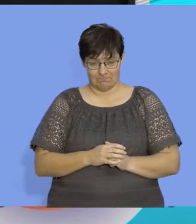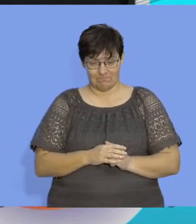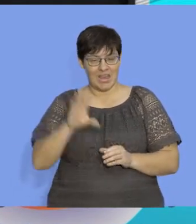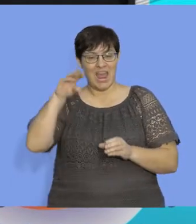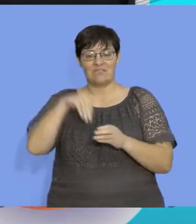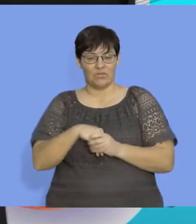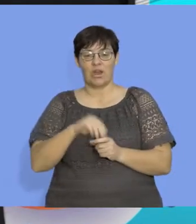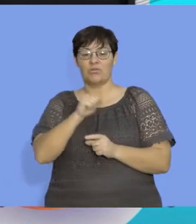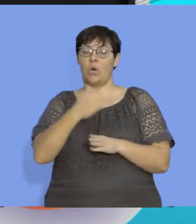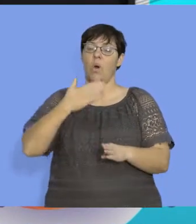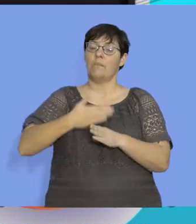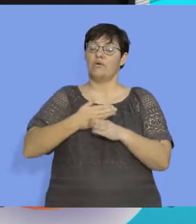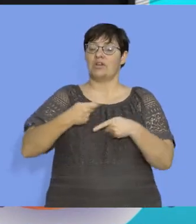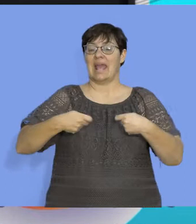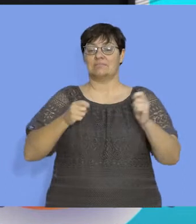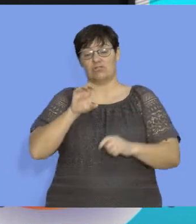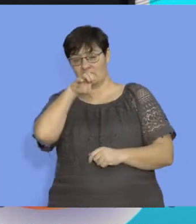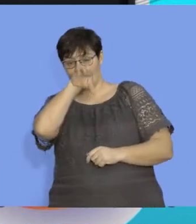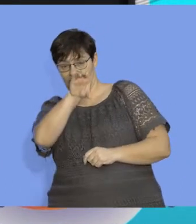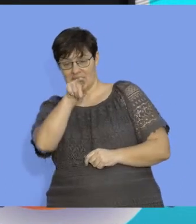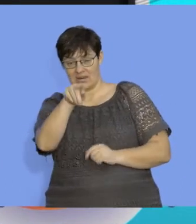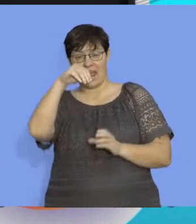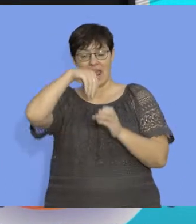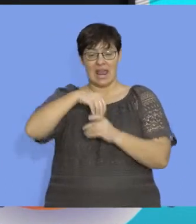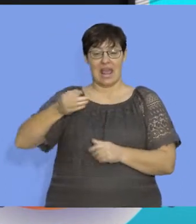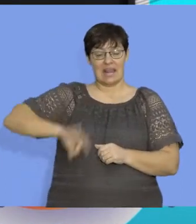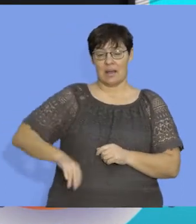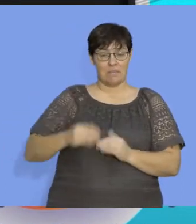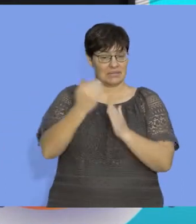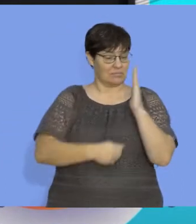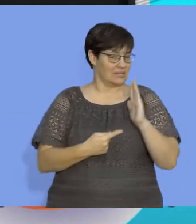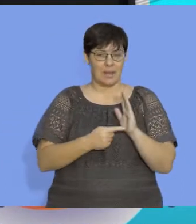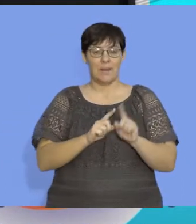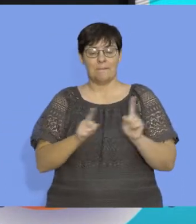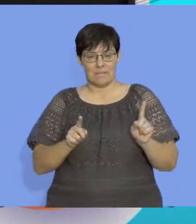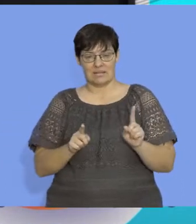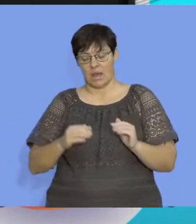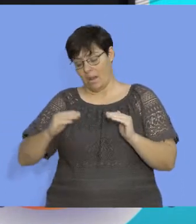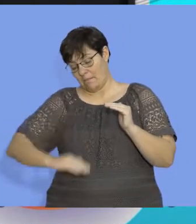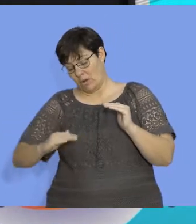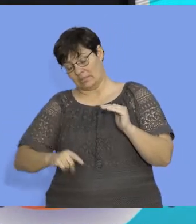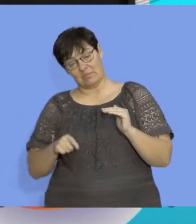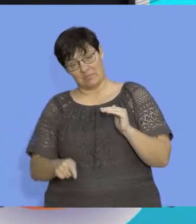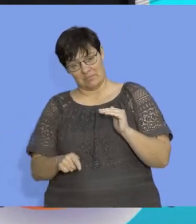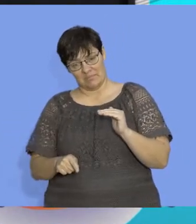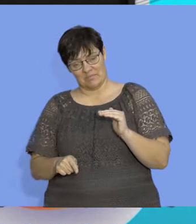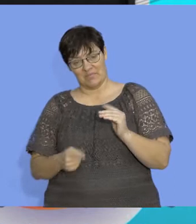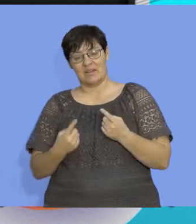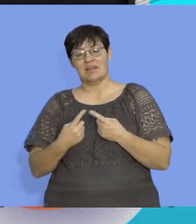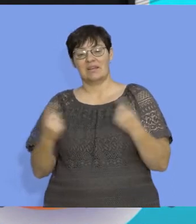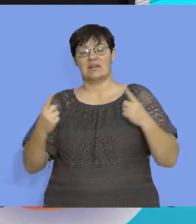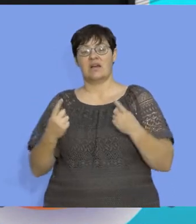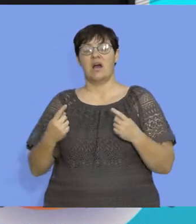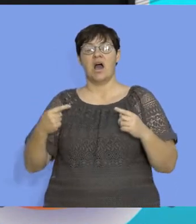expenses section of your income statement, but rather they feature at the bottom of your statement of comprehensive income, where you